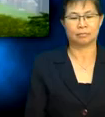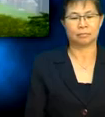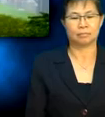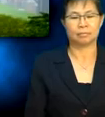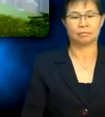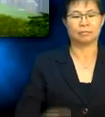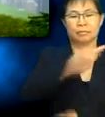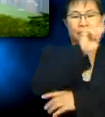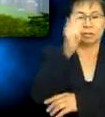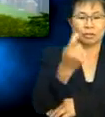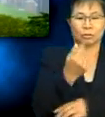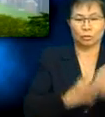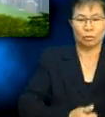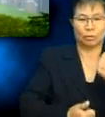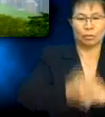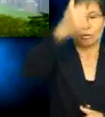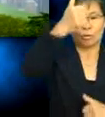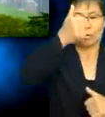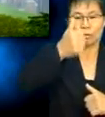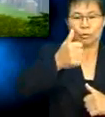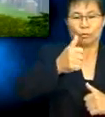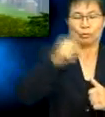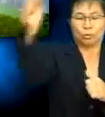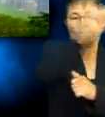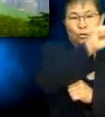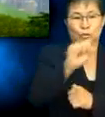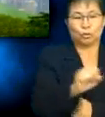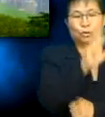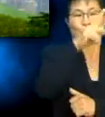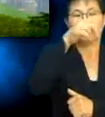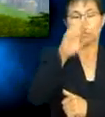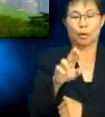The ultimate super gloop